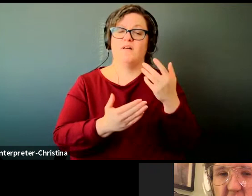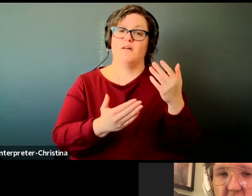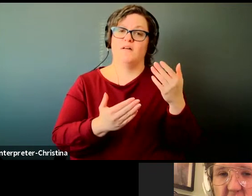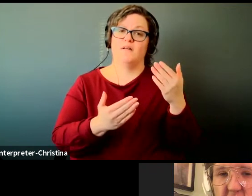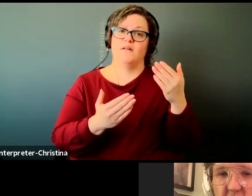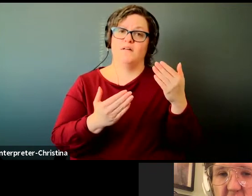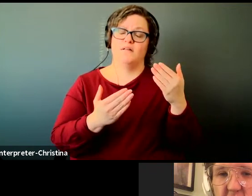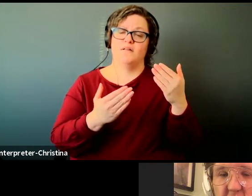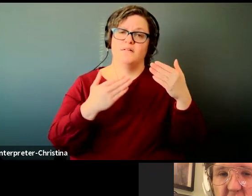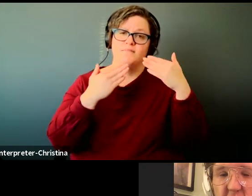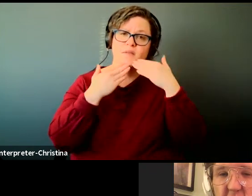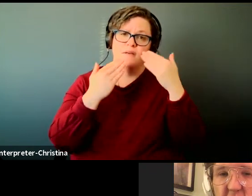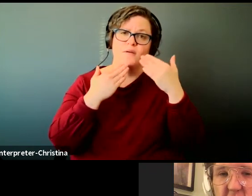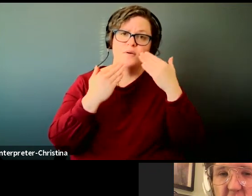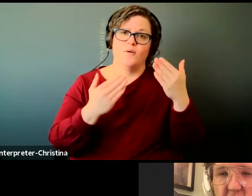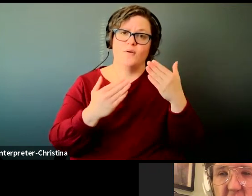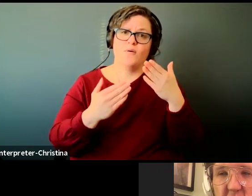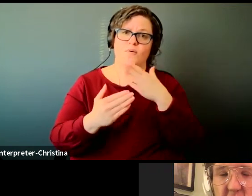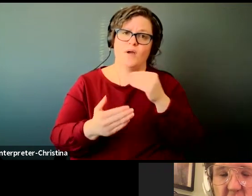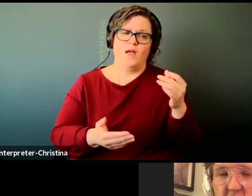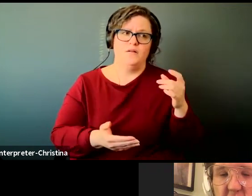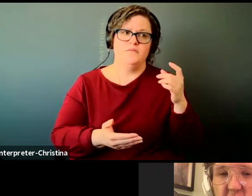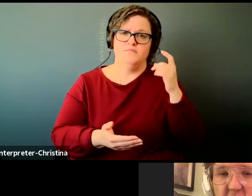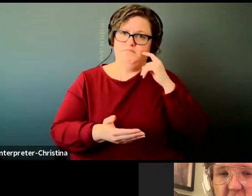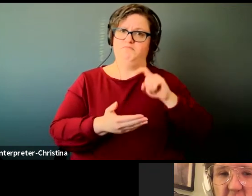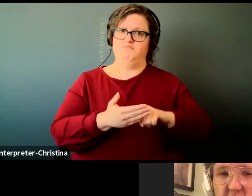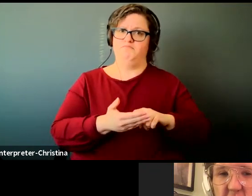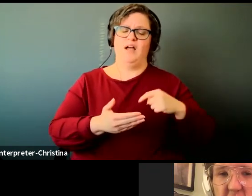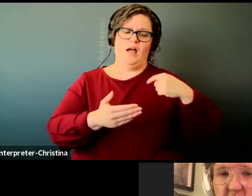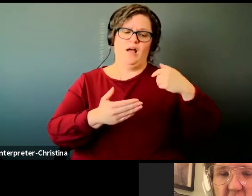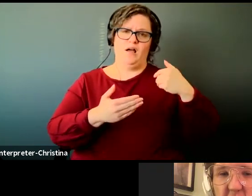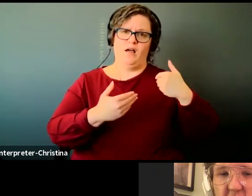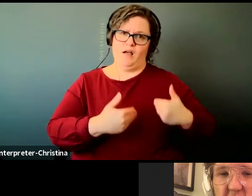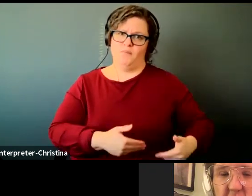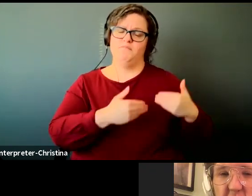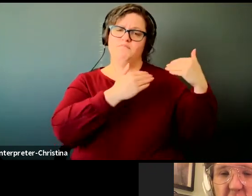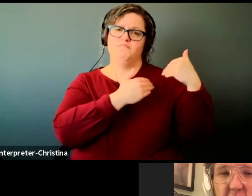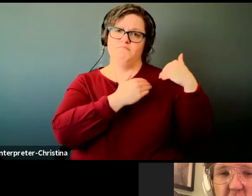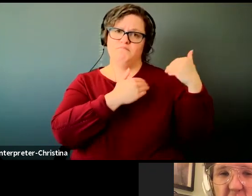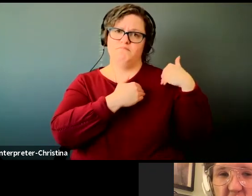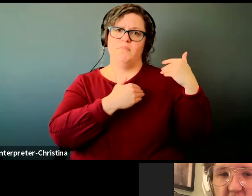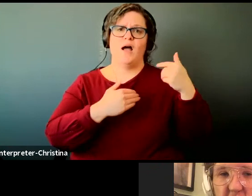to the front my responsibility as a settler who is